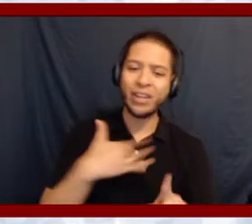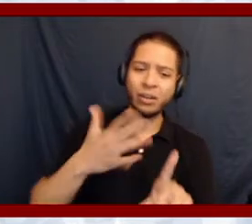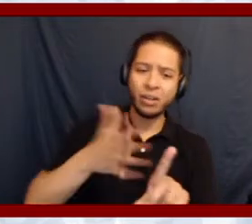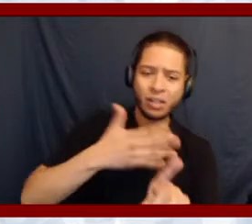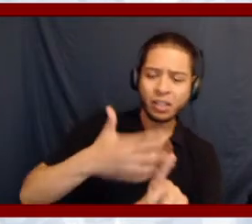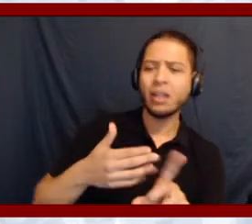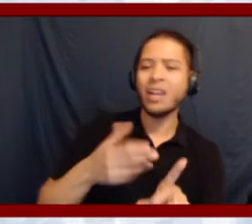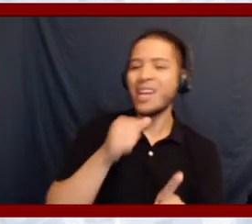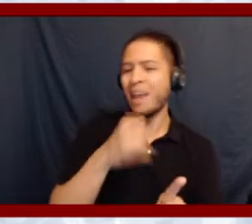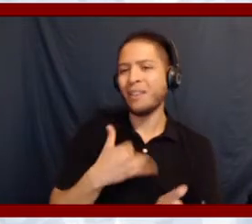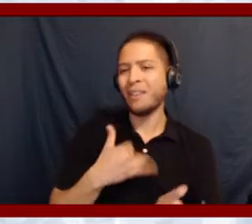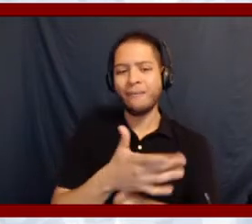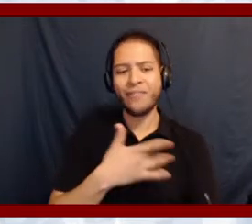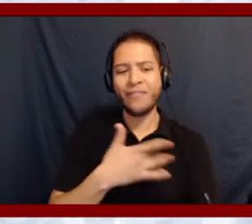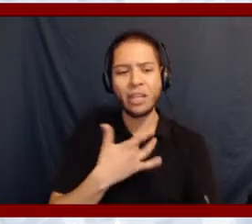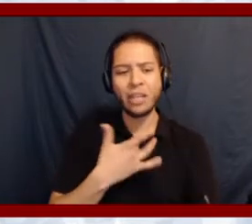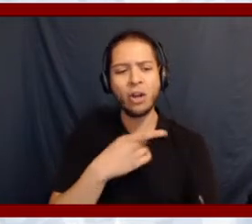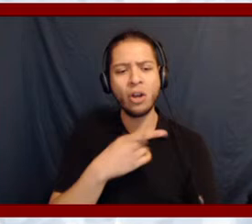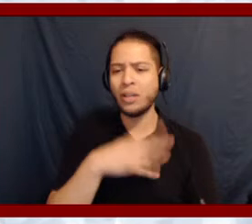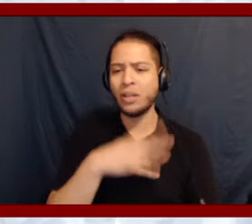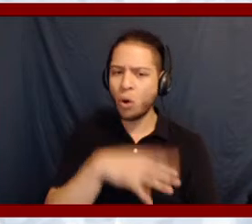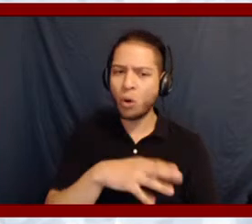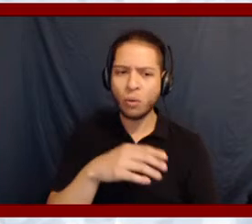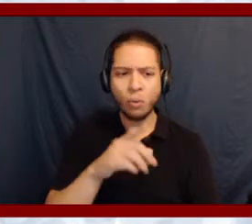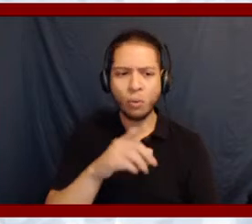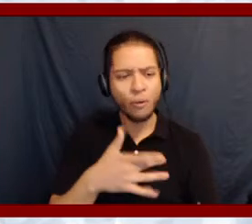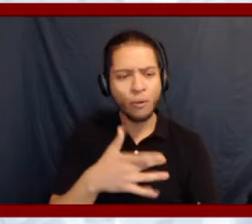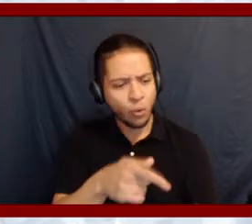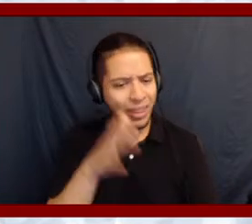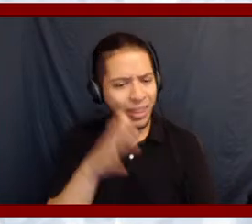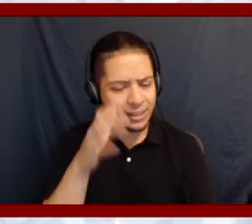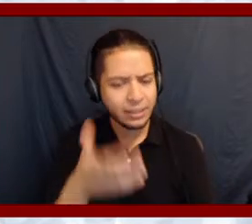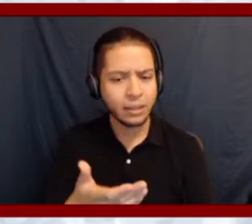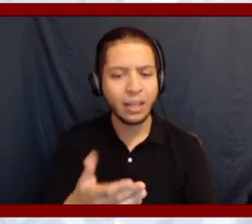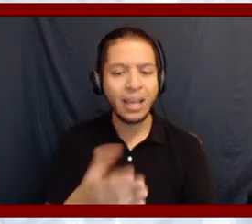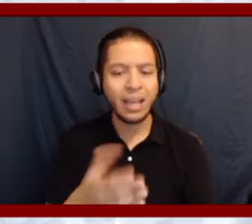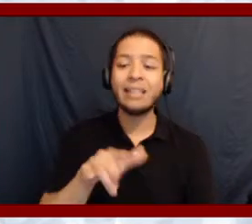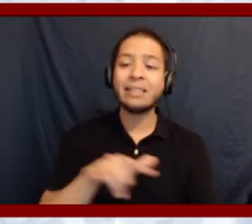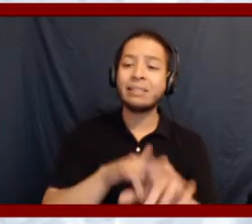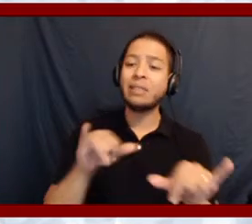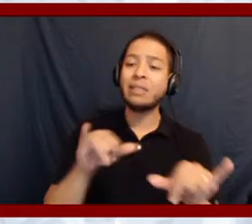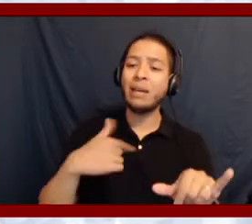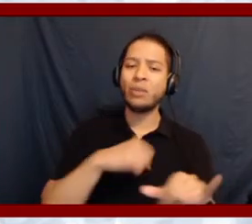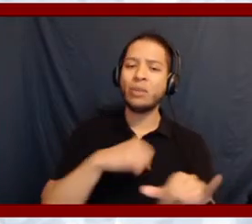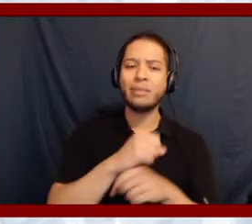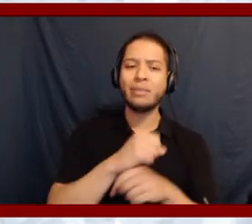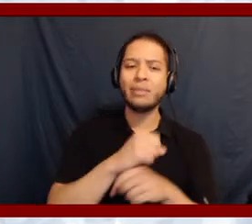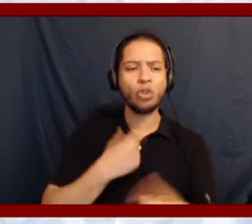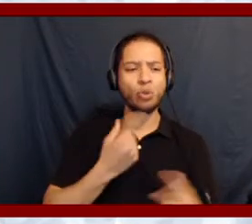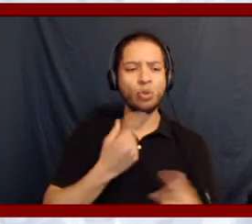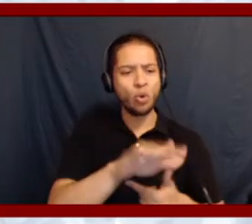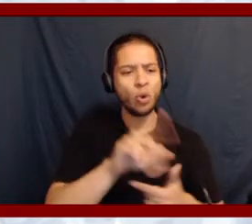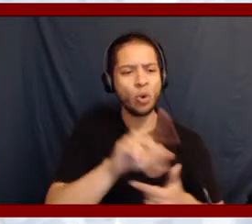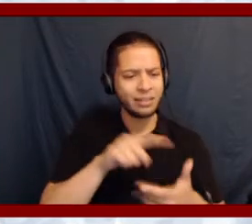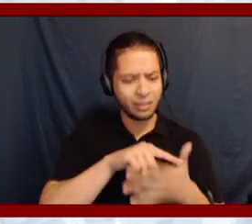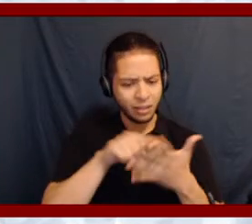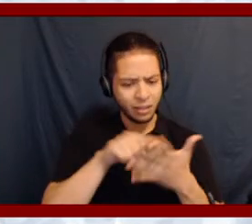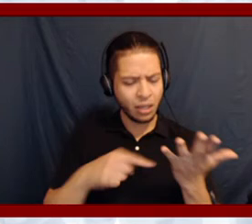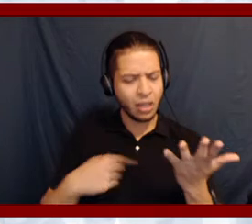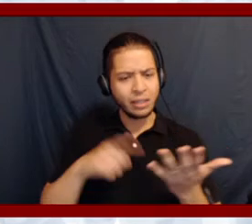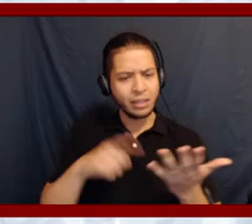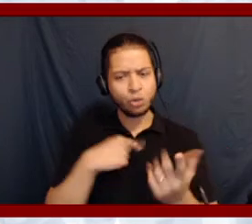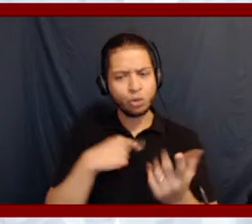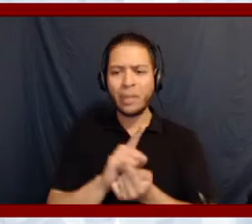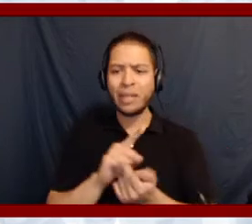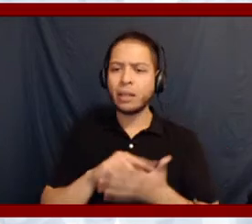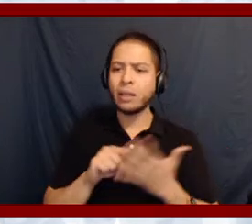listening. And lastly, to make sure that we are delivering to meet needs and challenges. And so here are some examples on the government